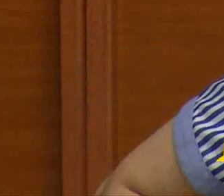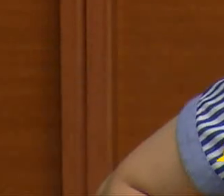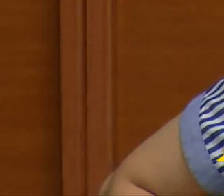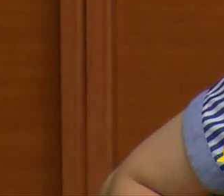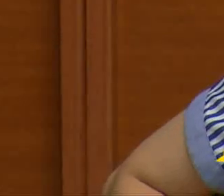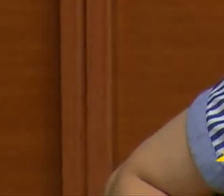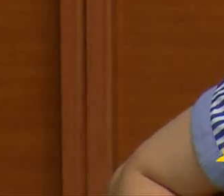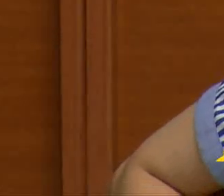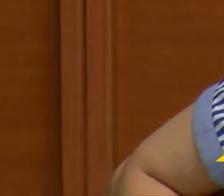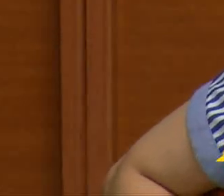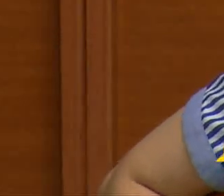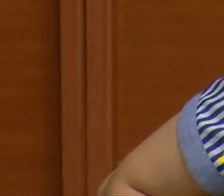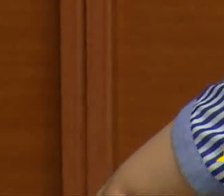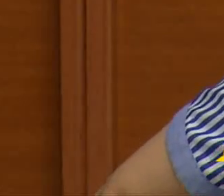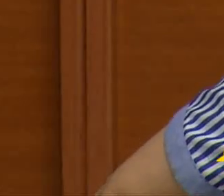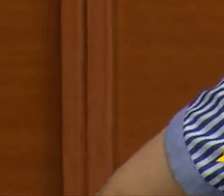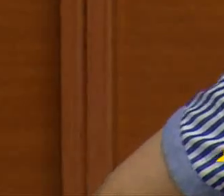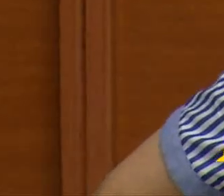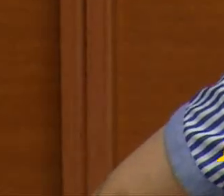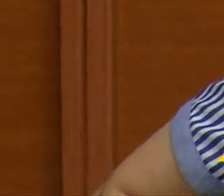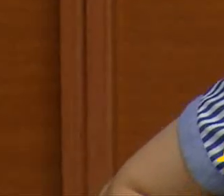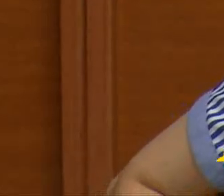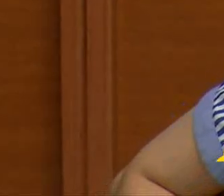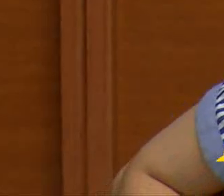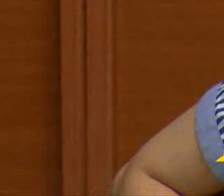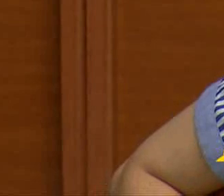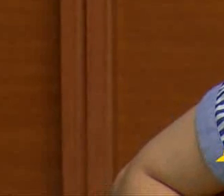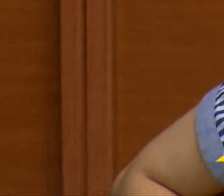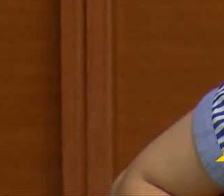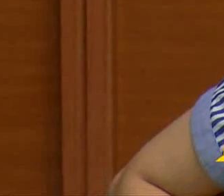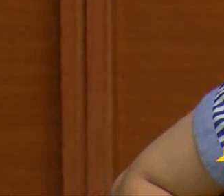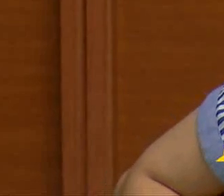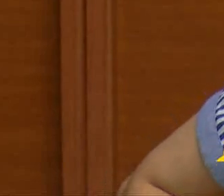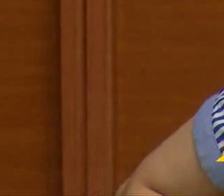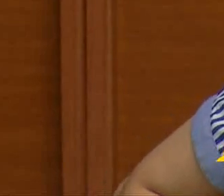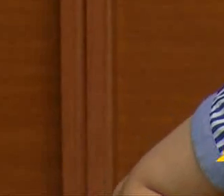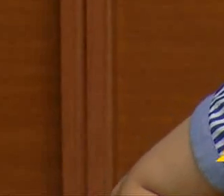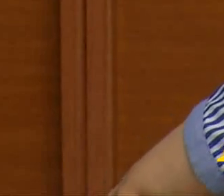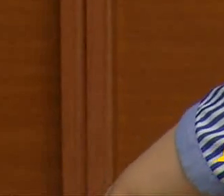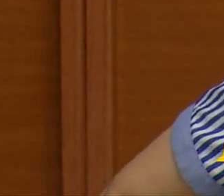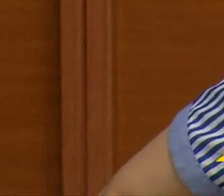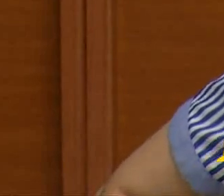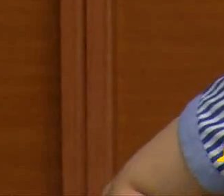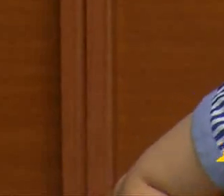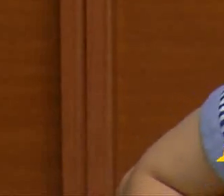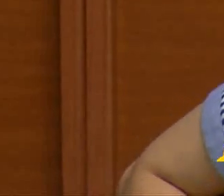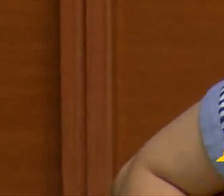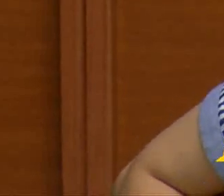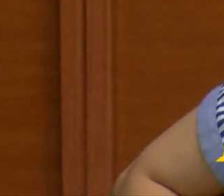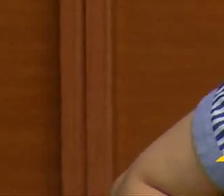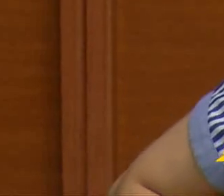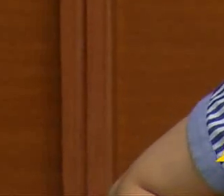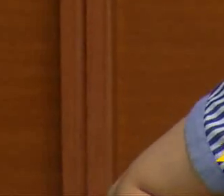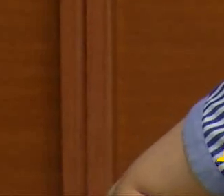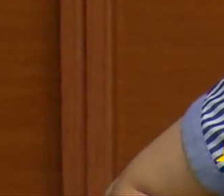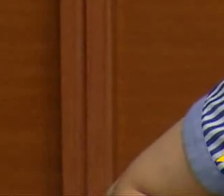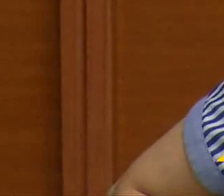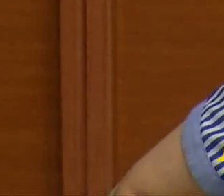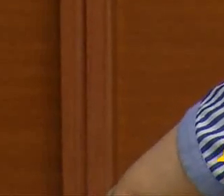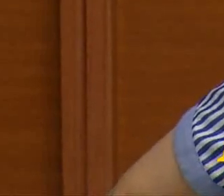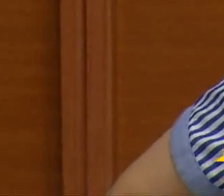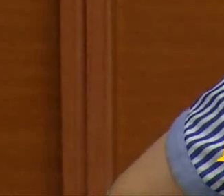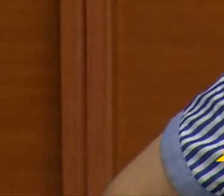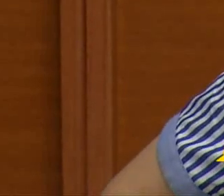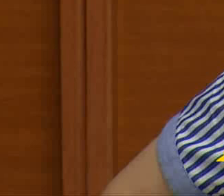all around. Something warm was running through my eyes, but somehow I